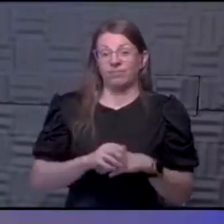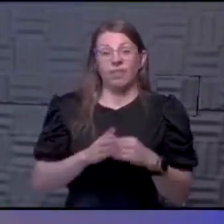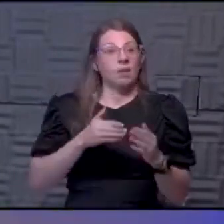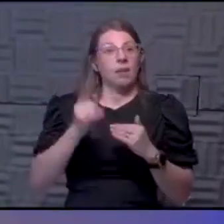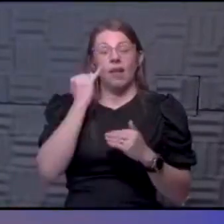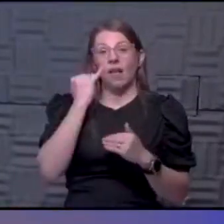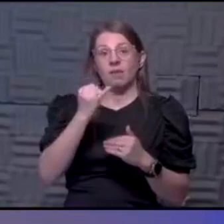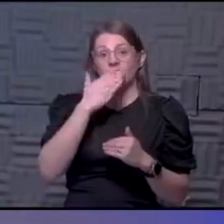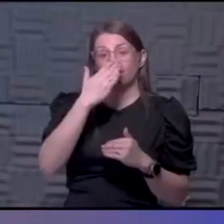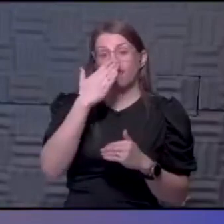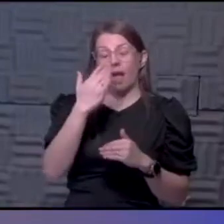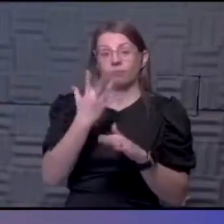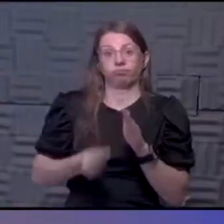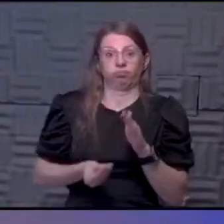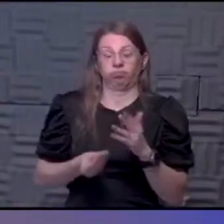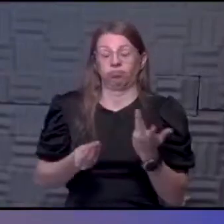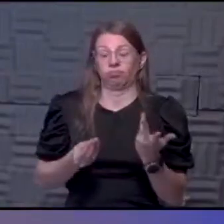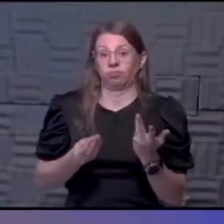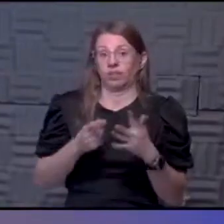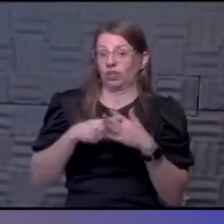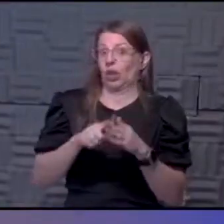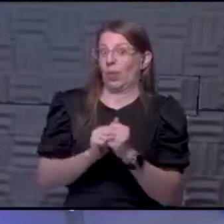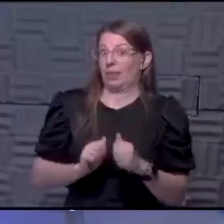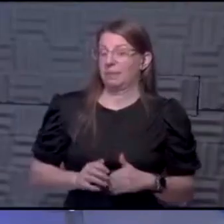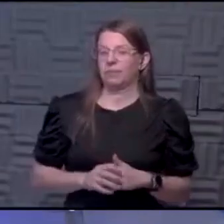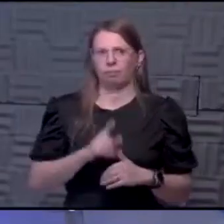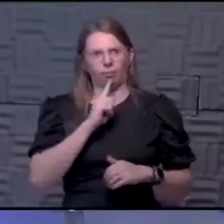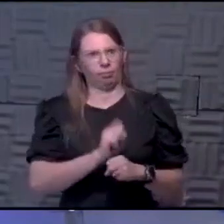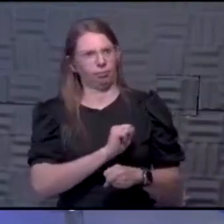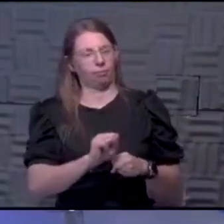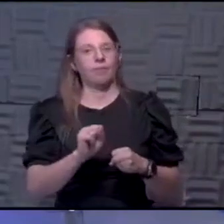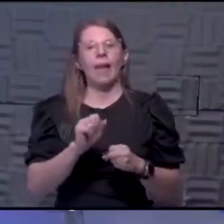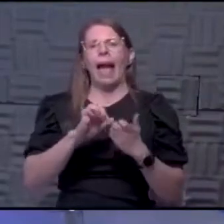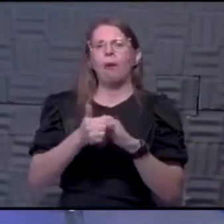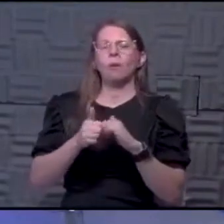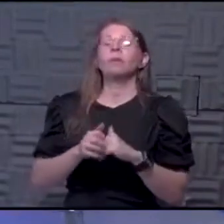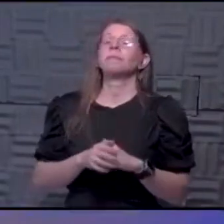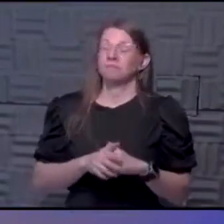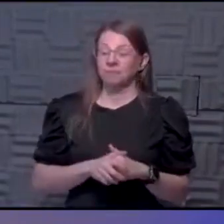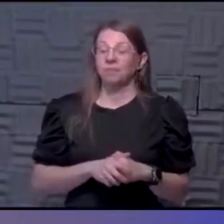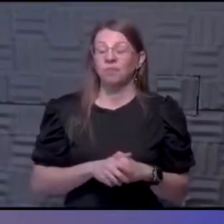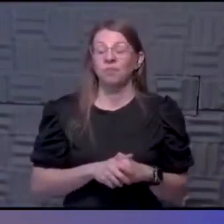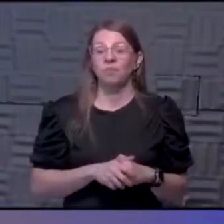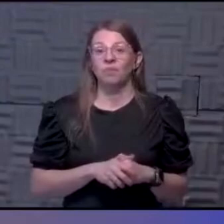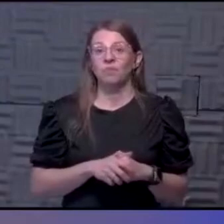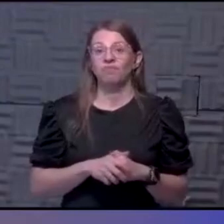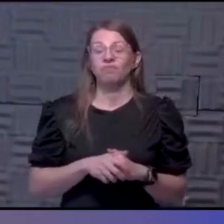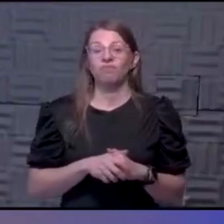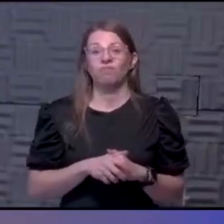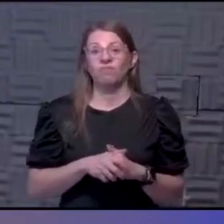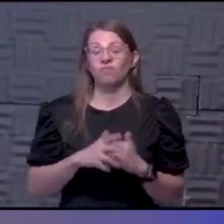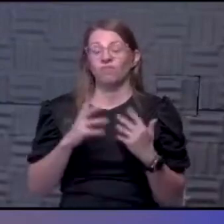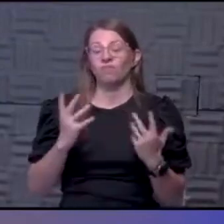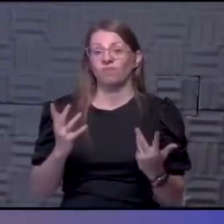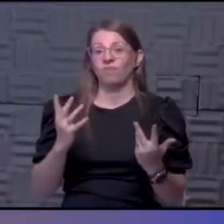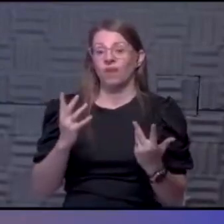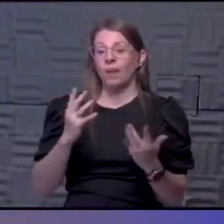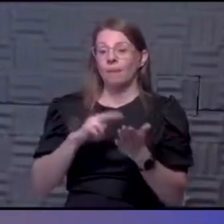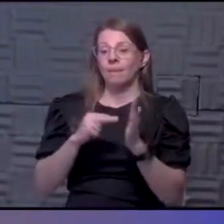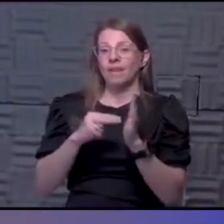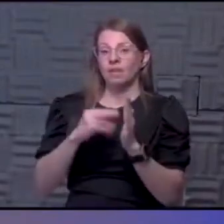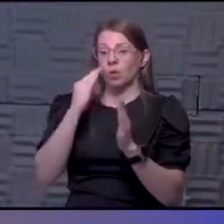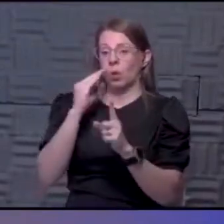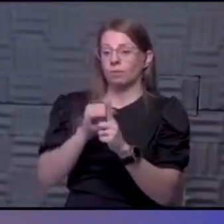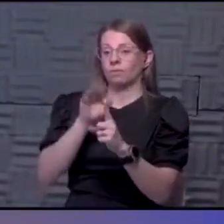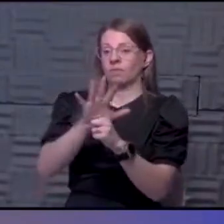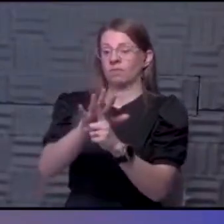have loss of sense of smell to begin with. Really? Okay, Because- so how do you do that? 'Cause- Yeah. Yeah. So it's essentially, known exposure to